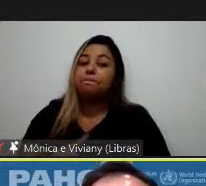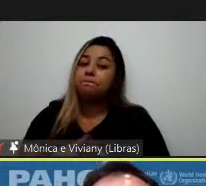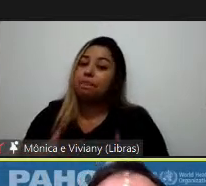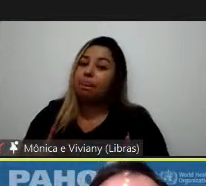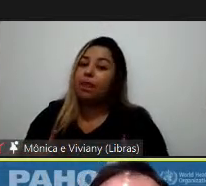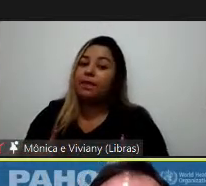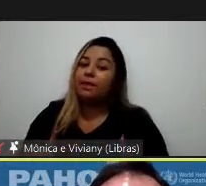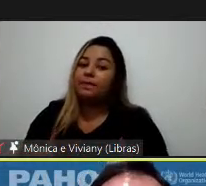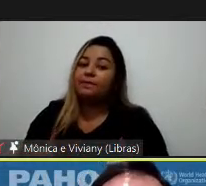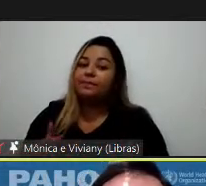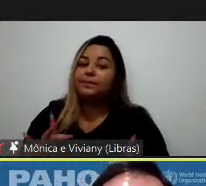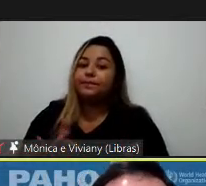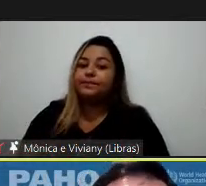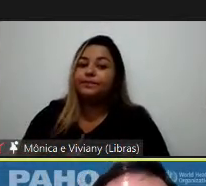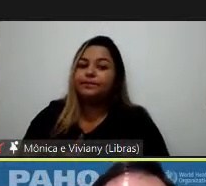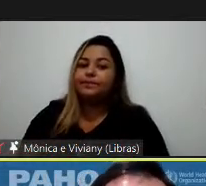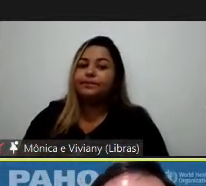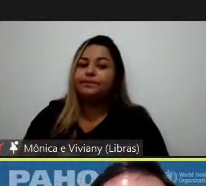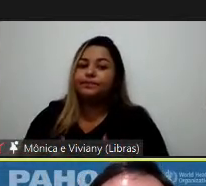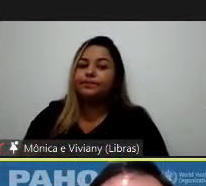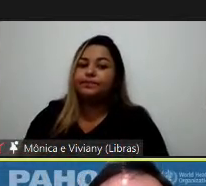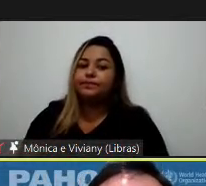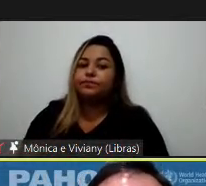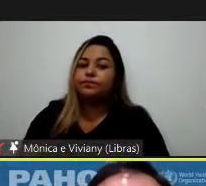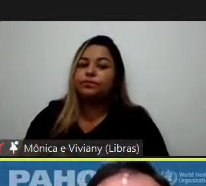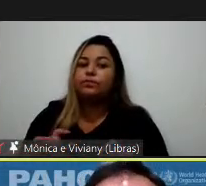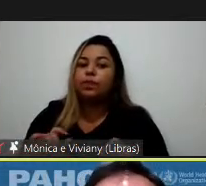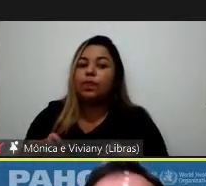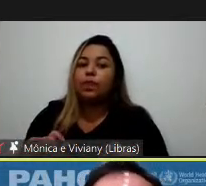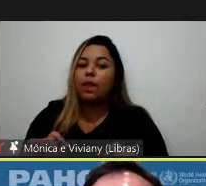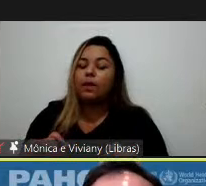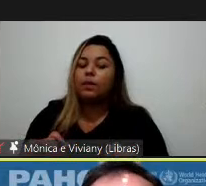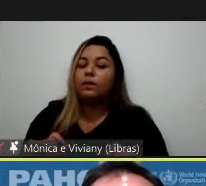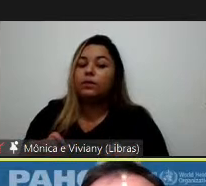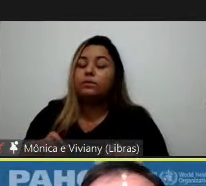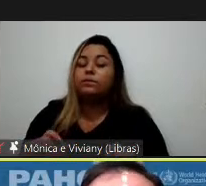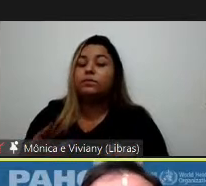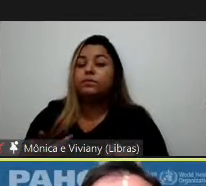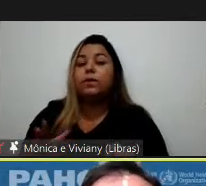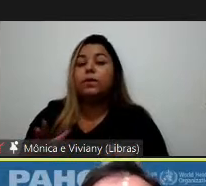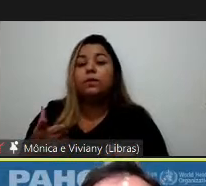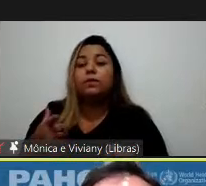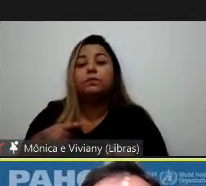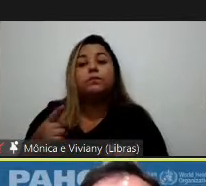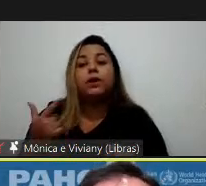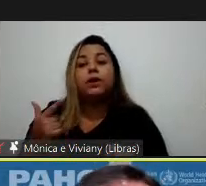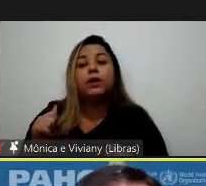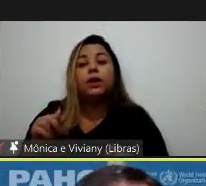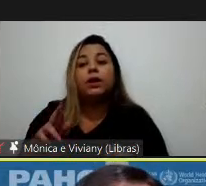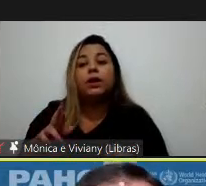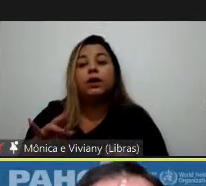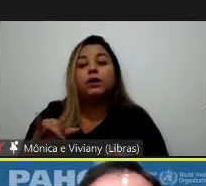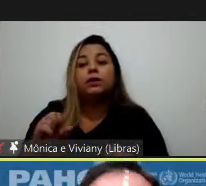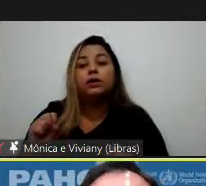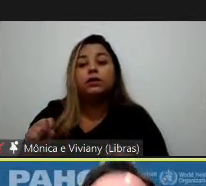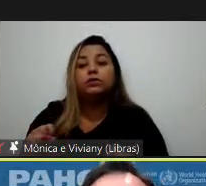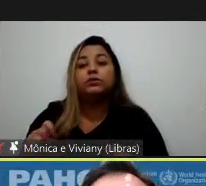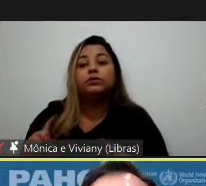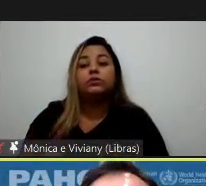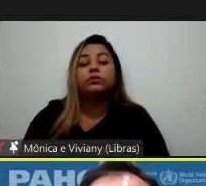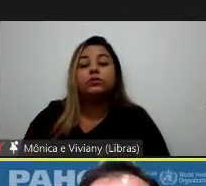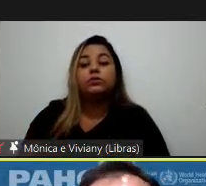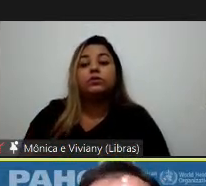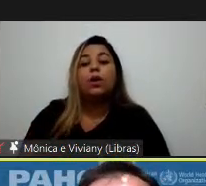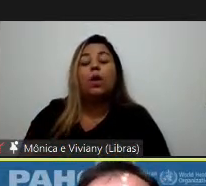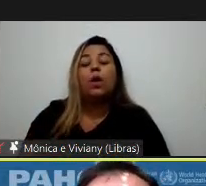states. But obviously, before this, there needs to be intermediate actions that can help us to guarantee that